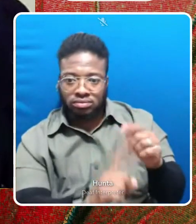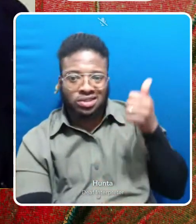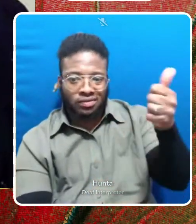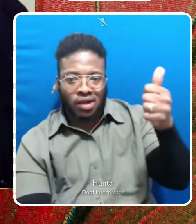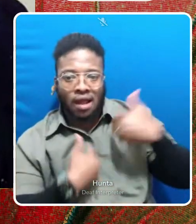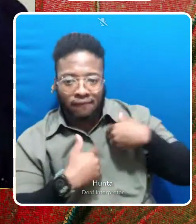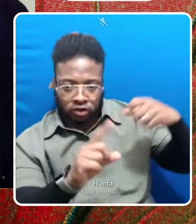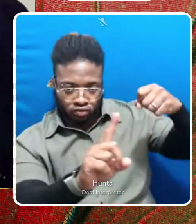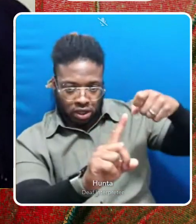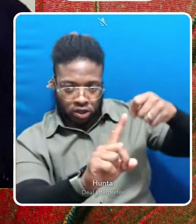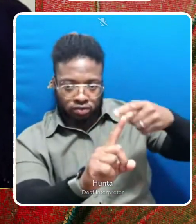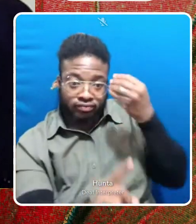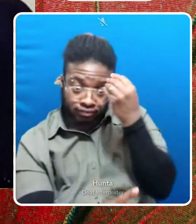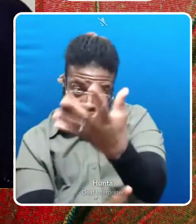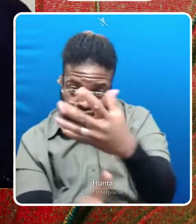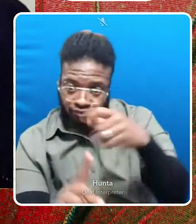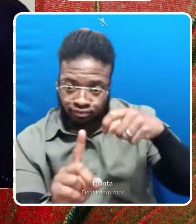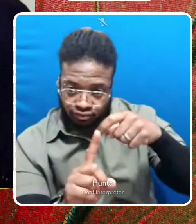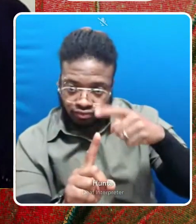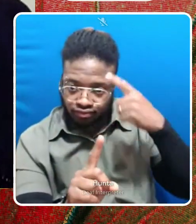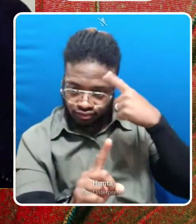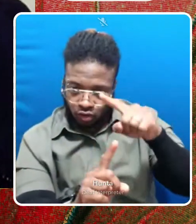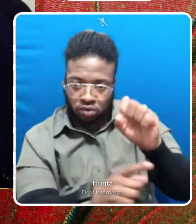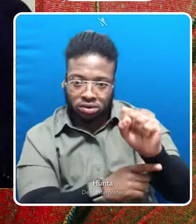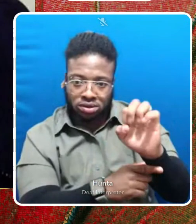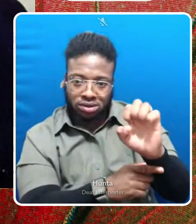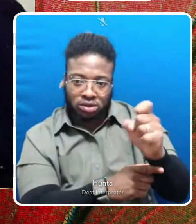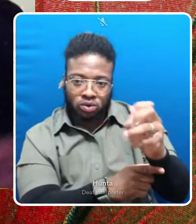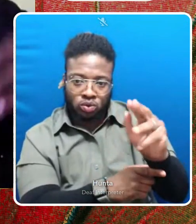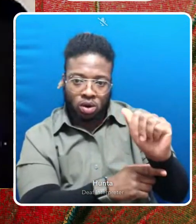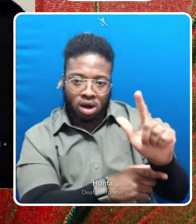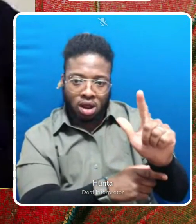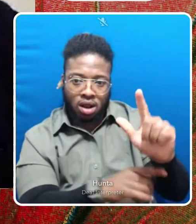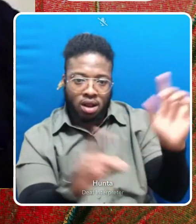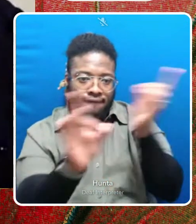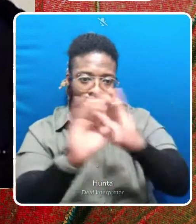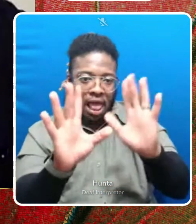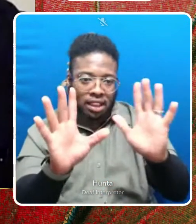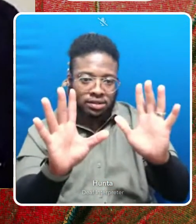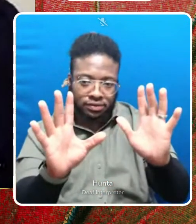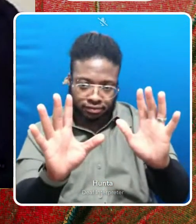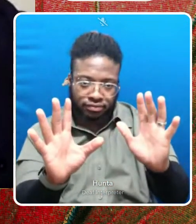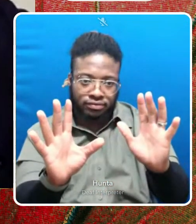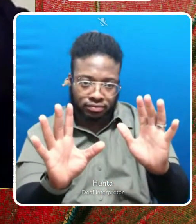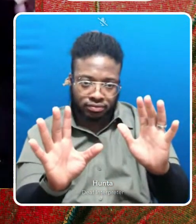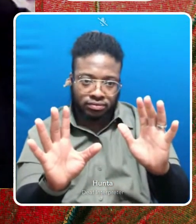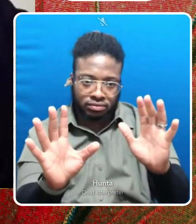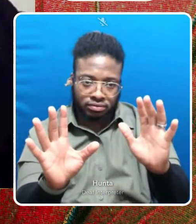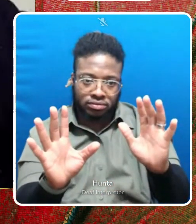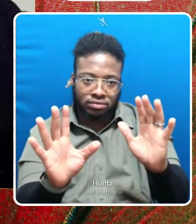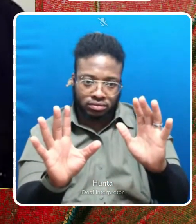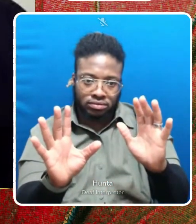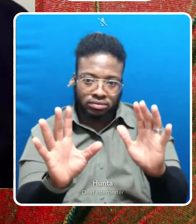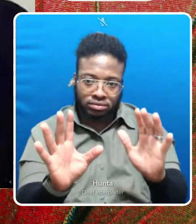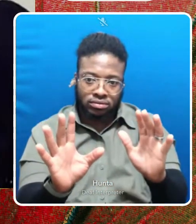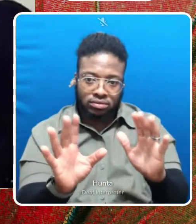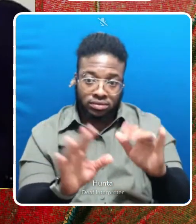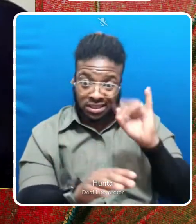sexual violence. They also have a trigger warning for sexual violence. So again, if anyone